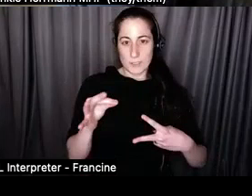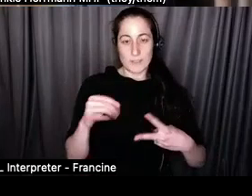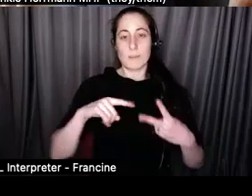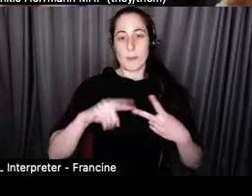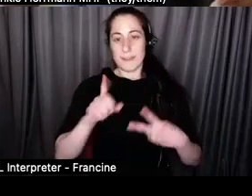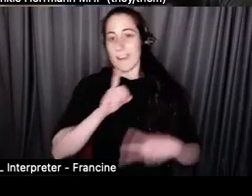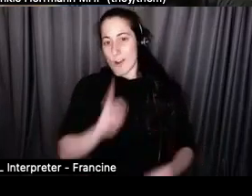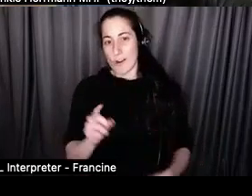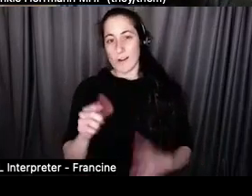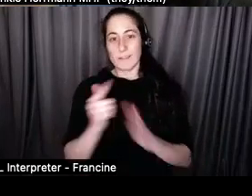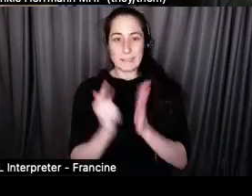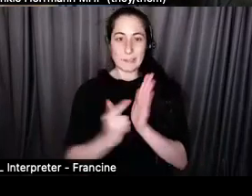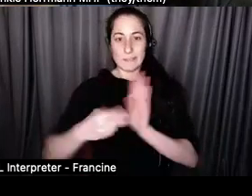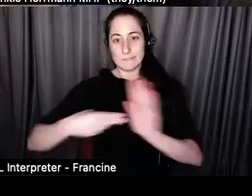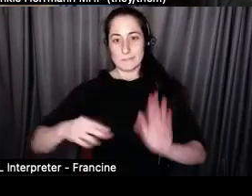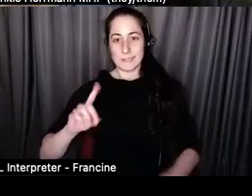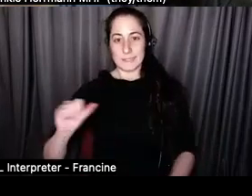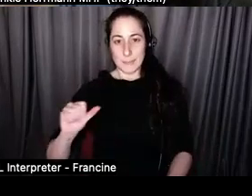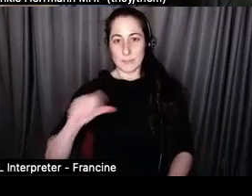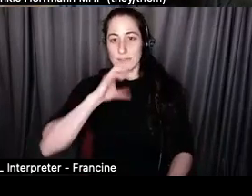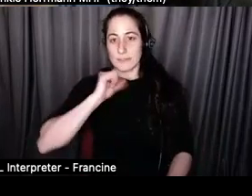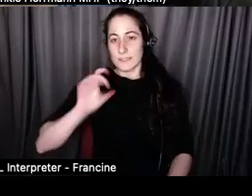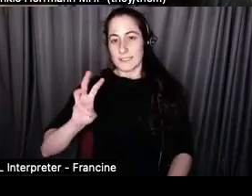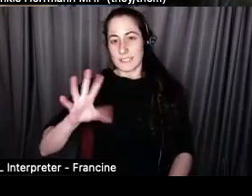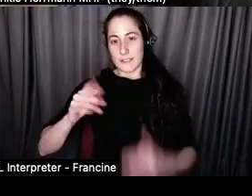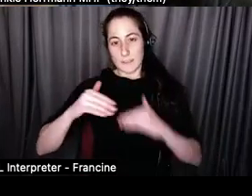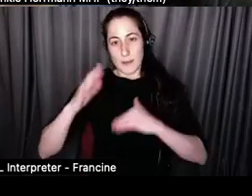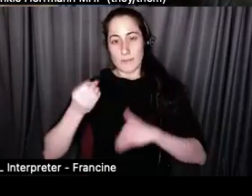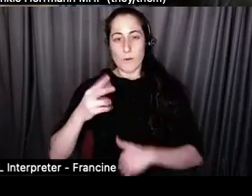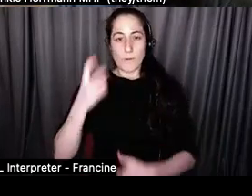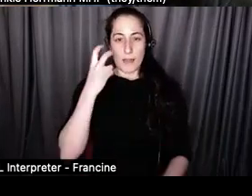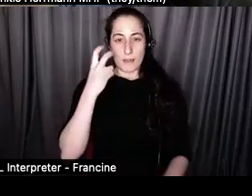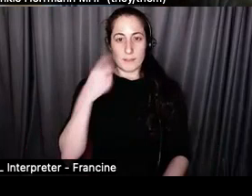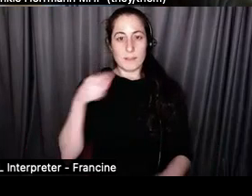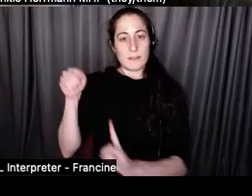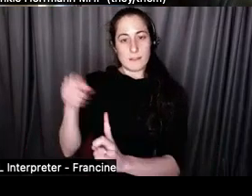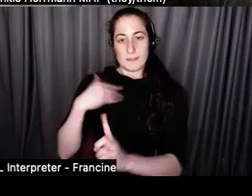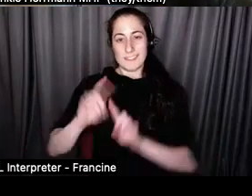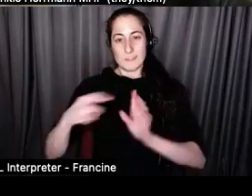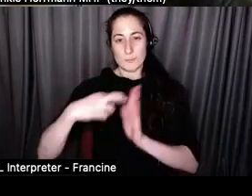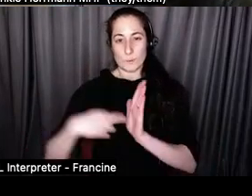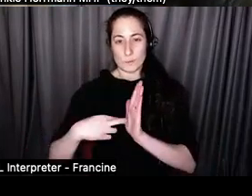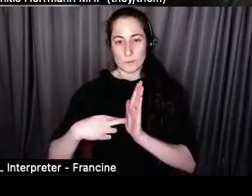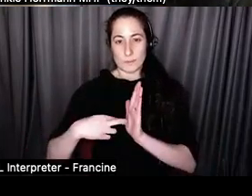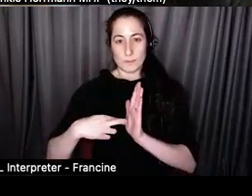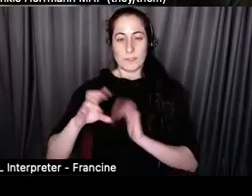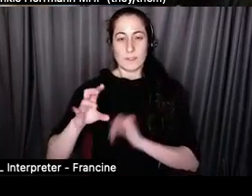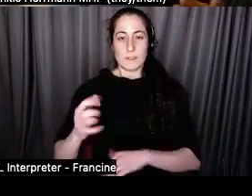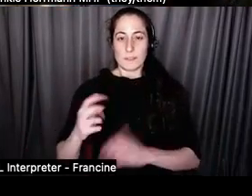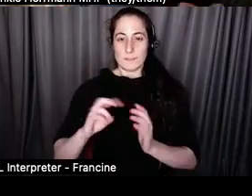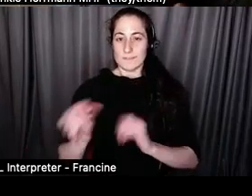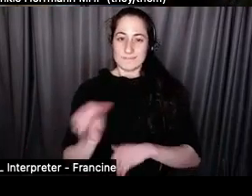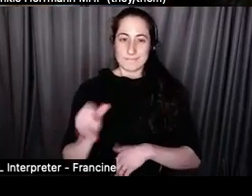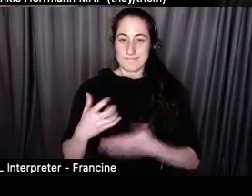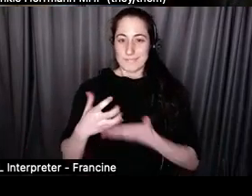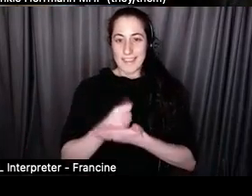legally disabled, 65 or over, or are blind. They use a different set of rules. Gets kind of into like that income and resources.